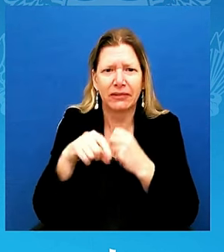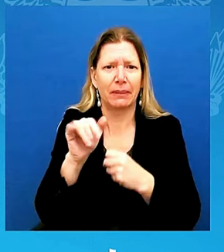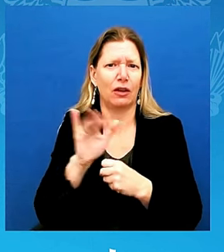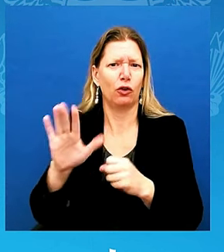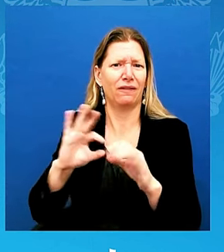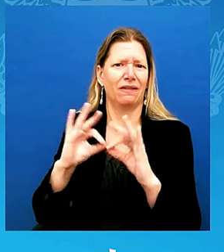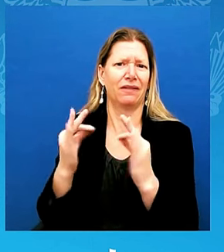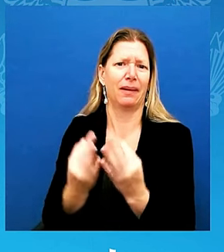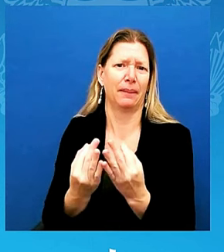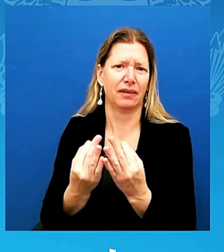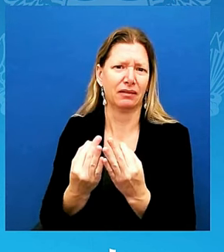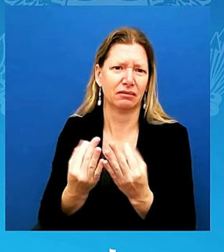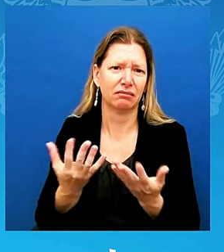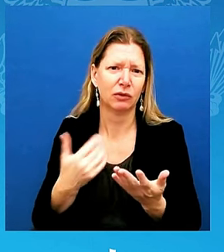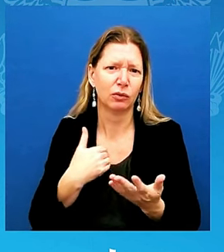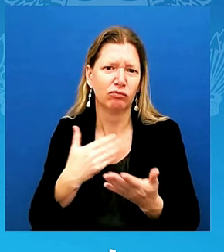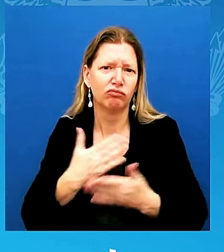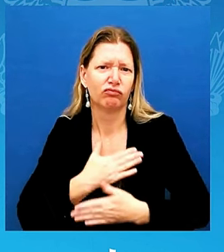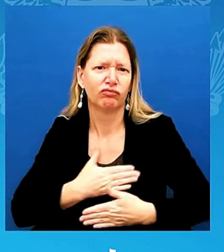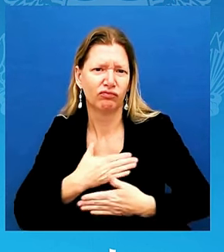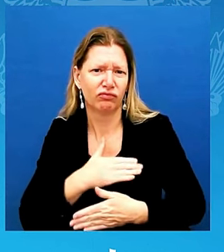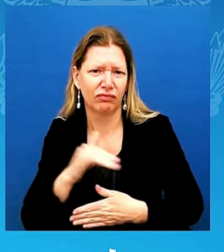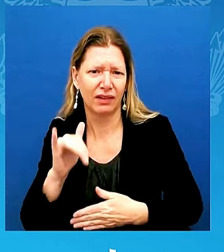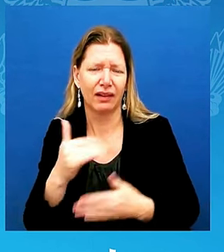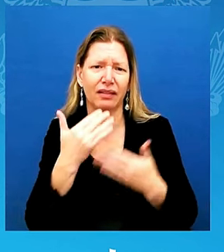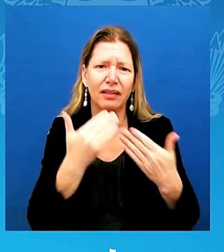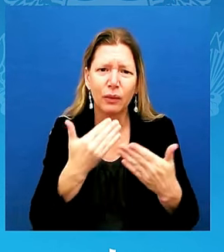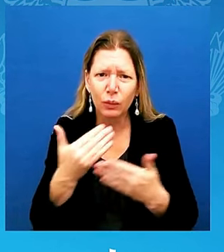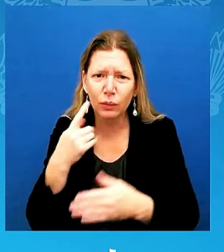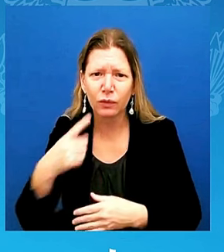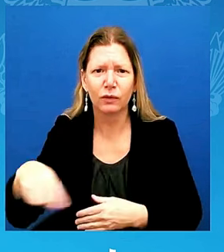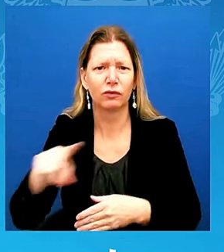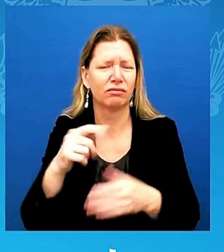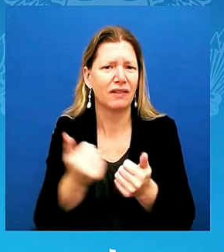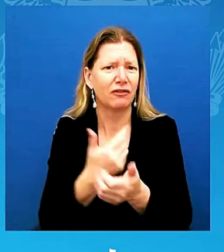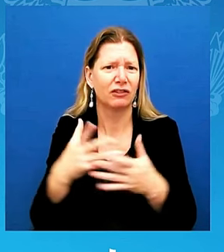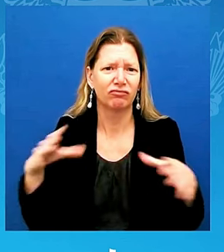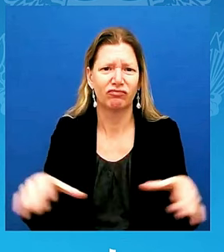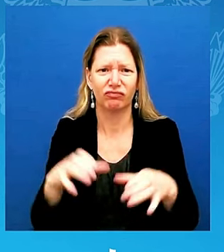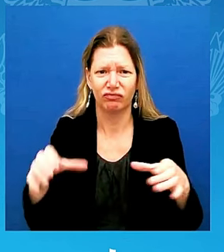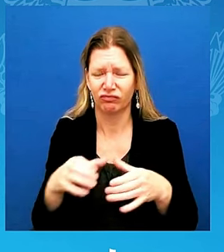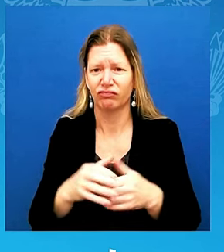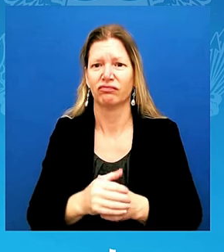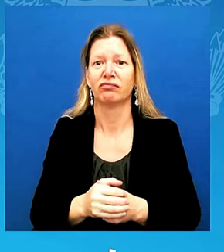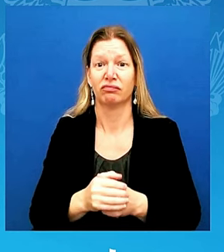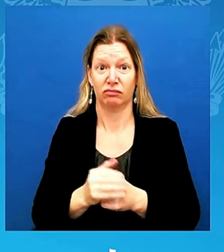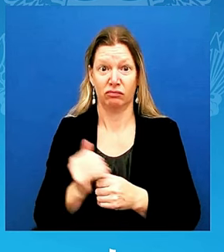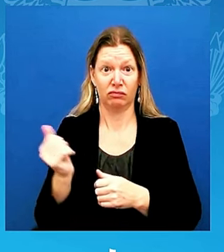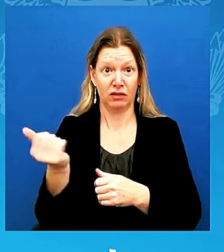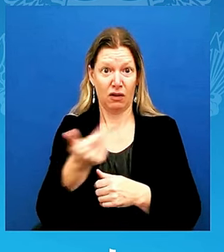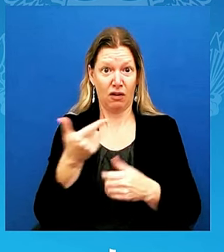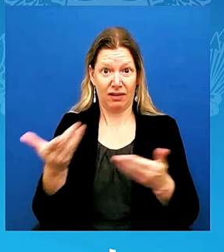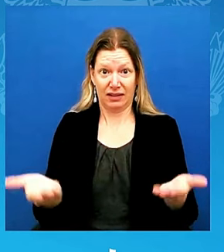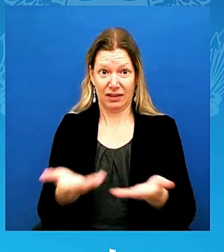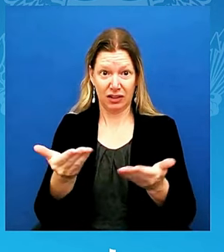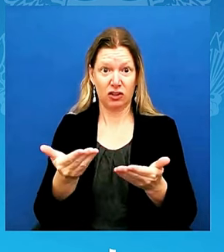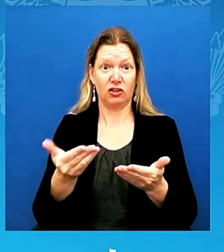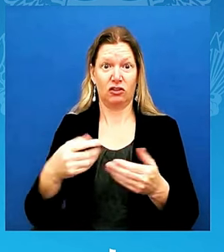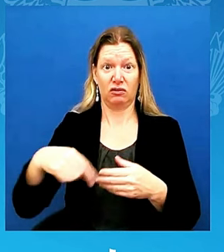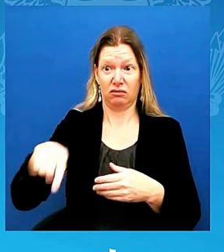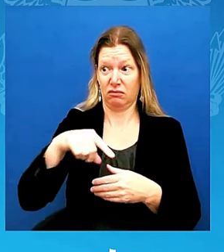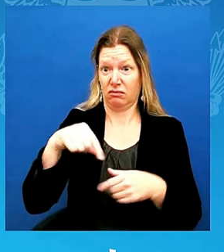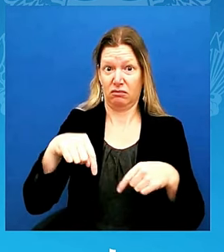all for all that you do, everyone who is here and everyone who's on the ground in the region at the moment. And I am here to